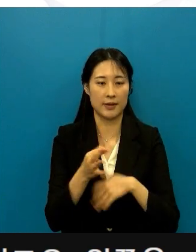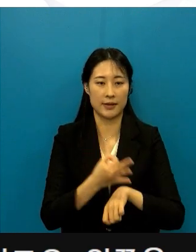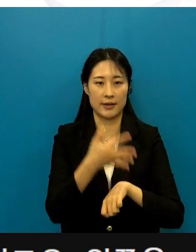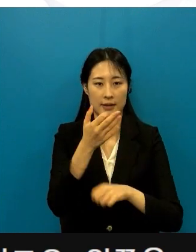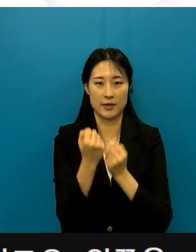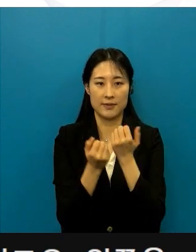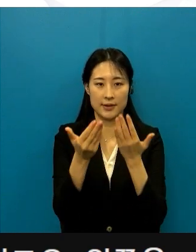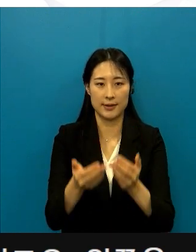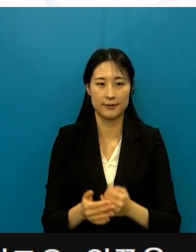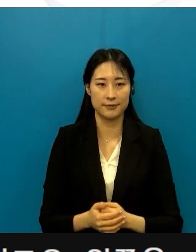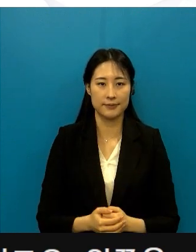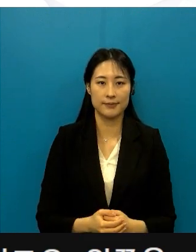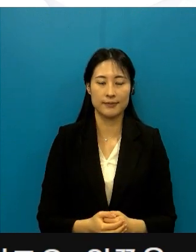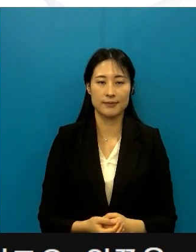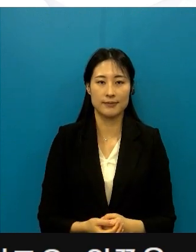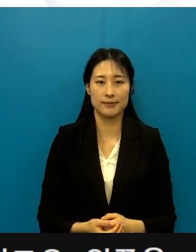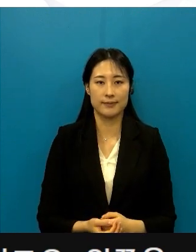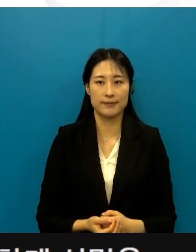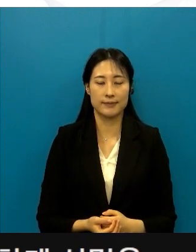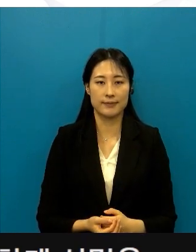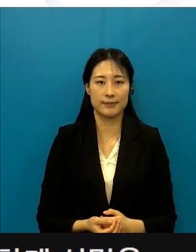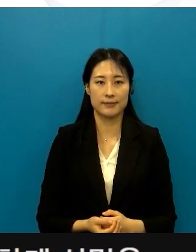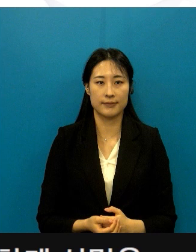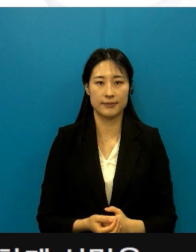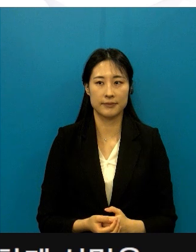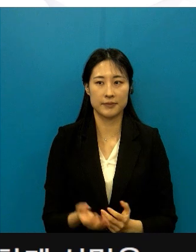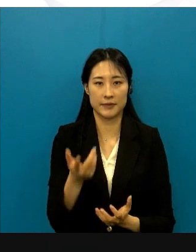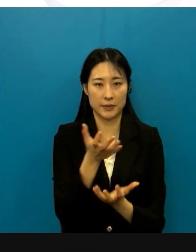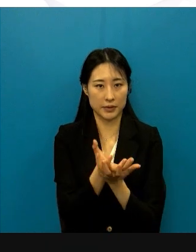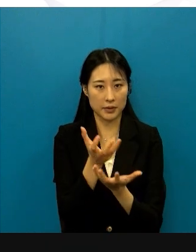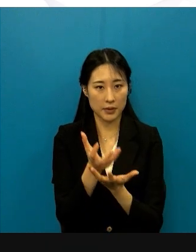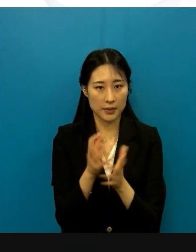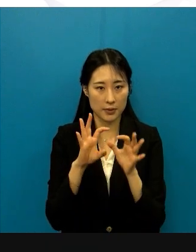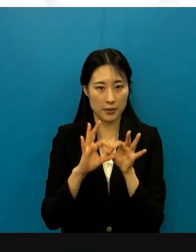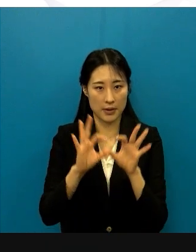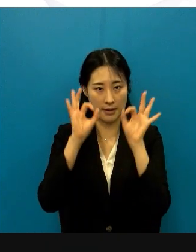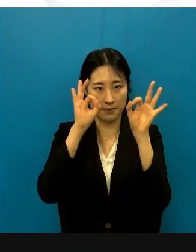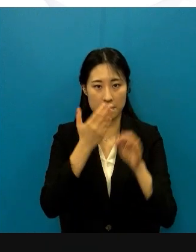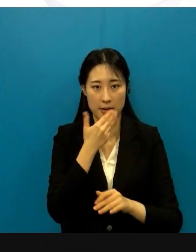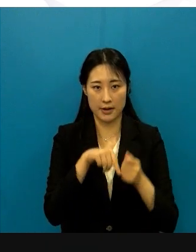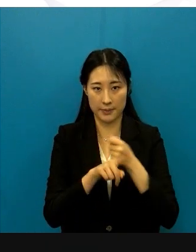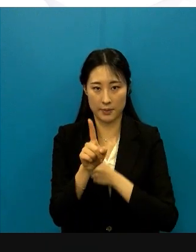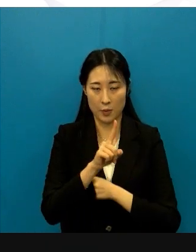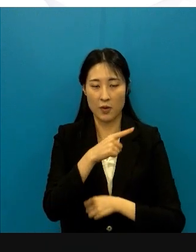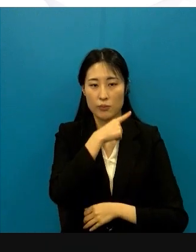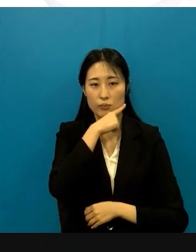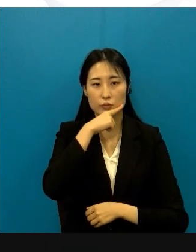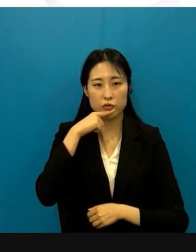What we can see here in dark red is the percentage of individuals dying in a